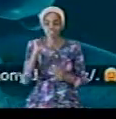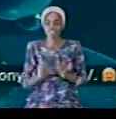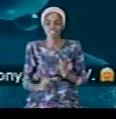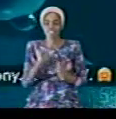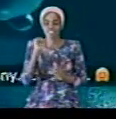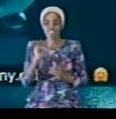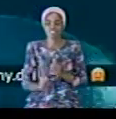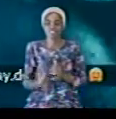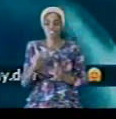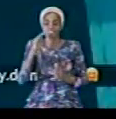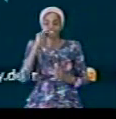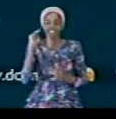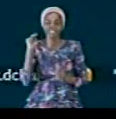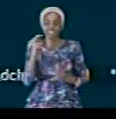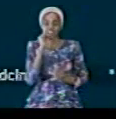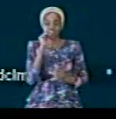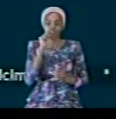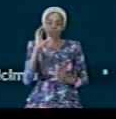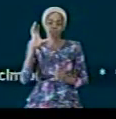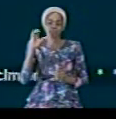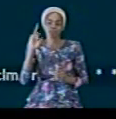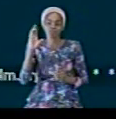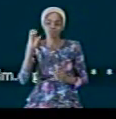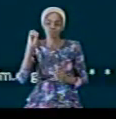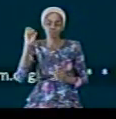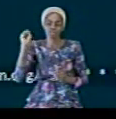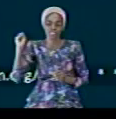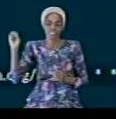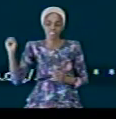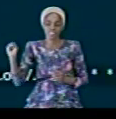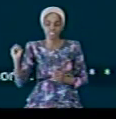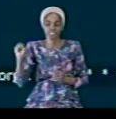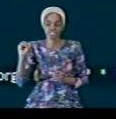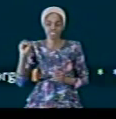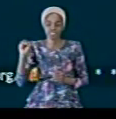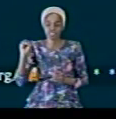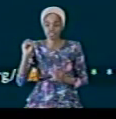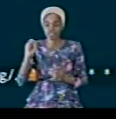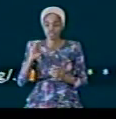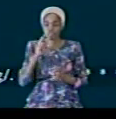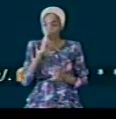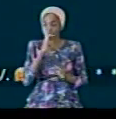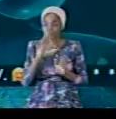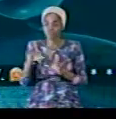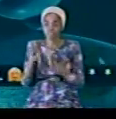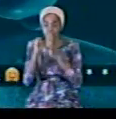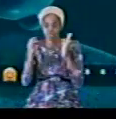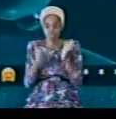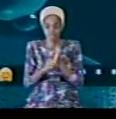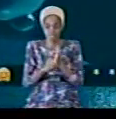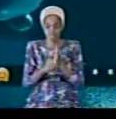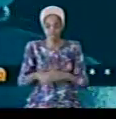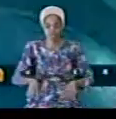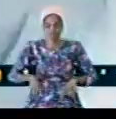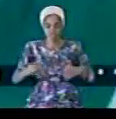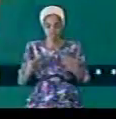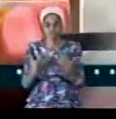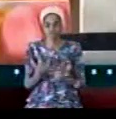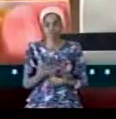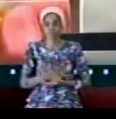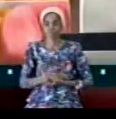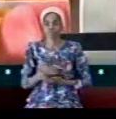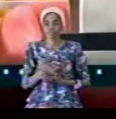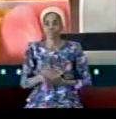River State. Cross River State, South Nigeria, live.